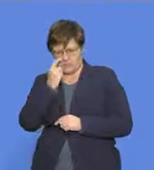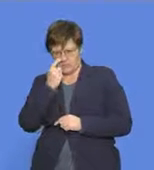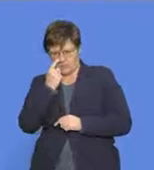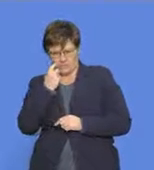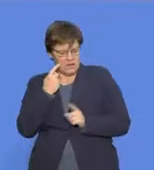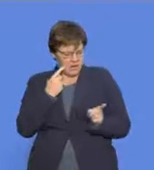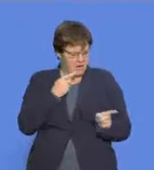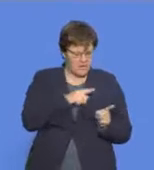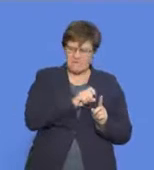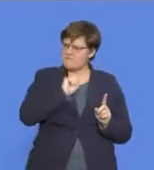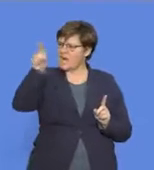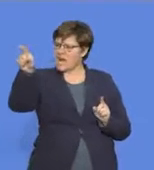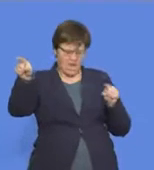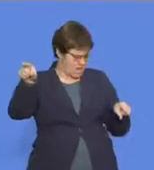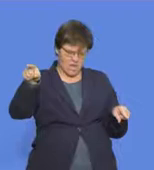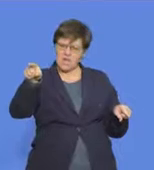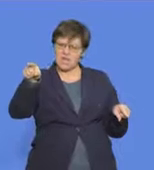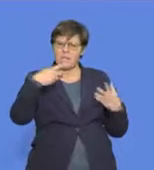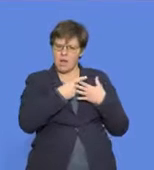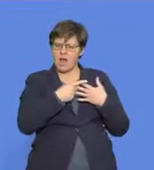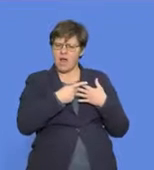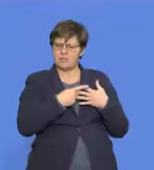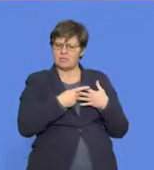thousands of kilometers apart.